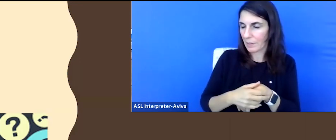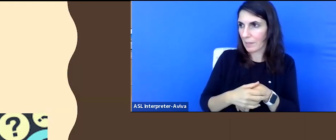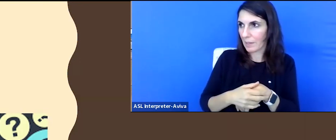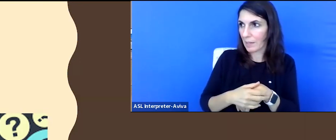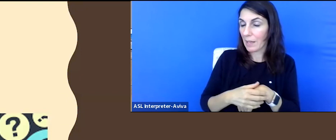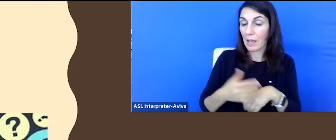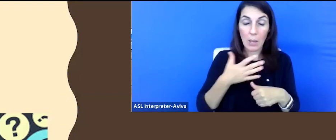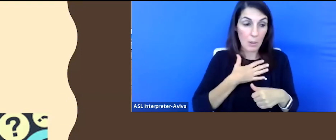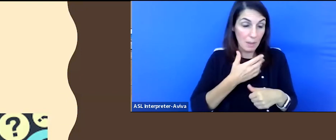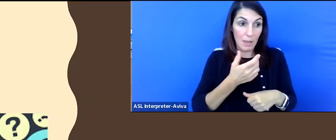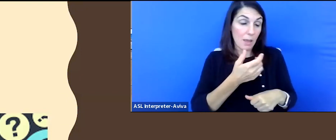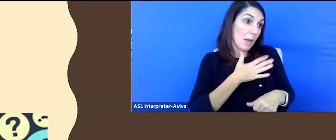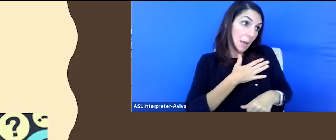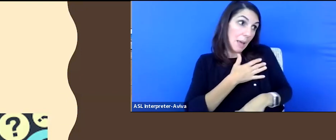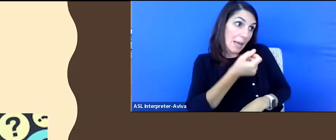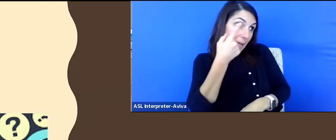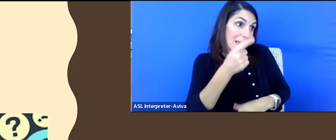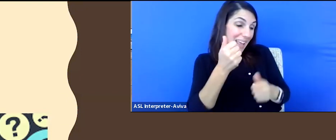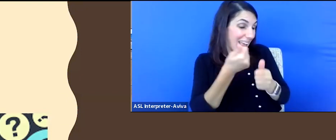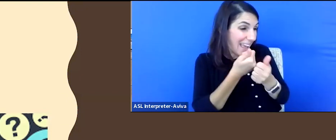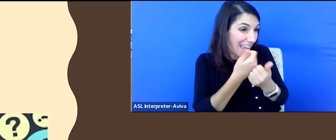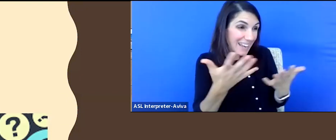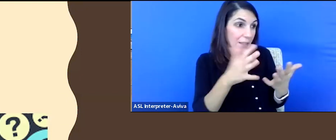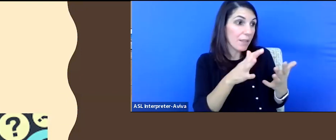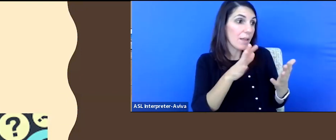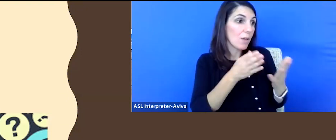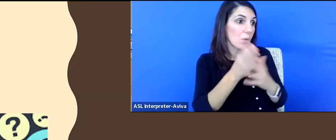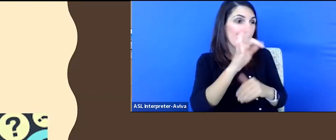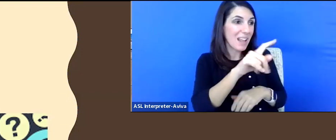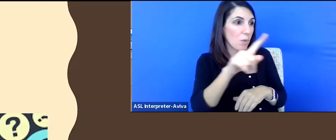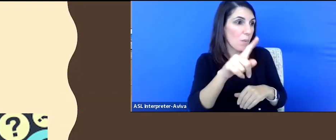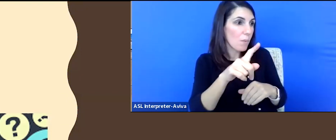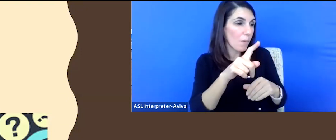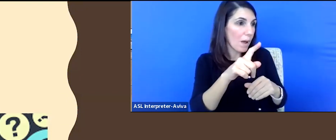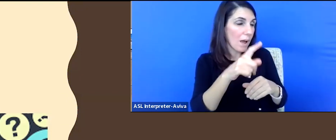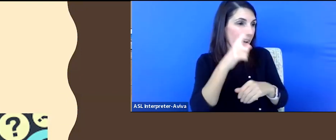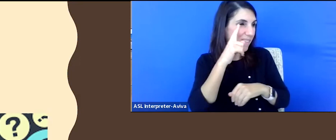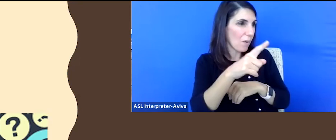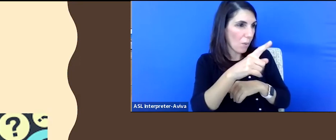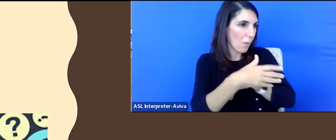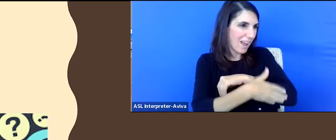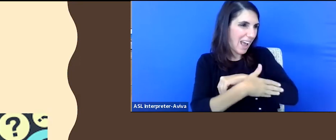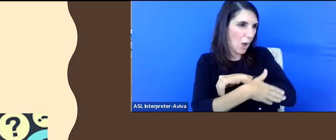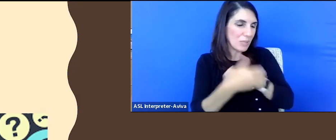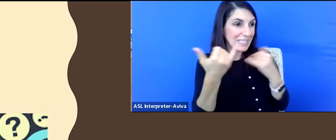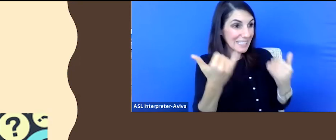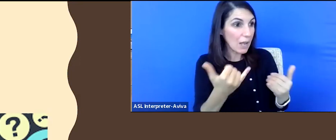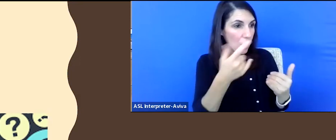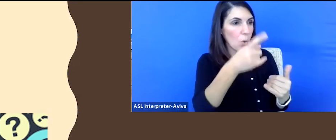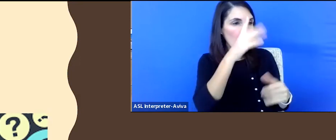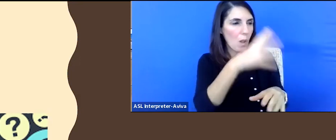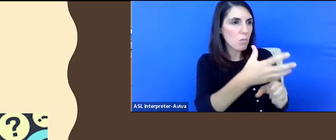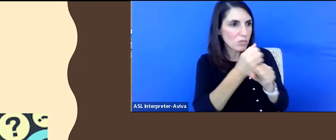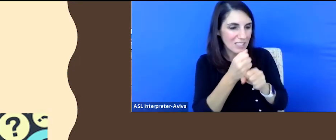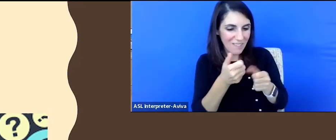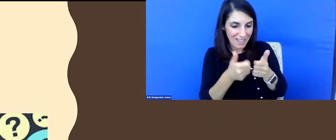go through the 911 to Miami-Dade County now, they would be able to receive the text